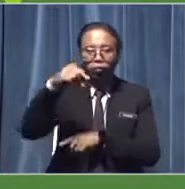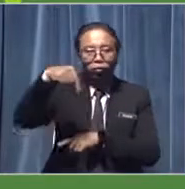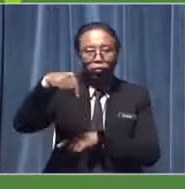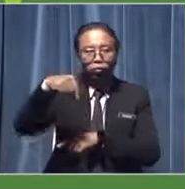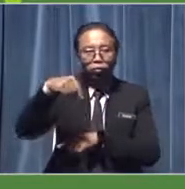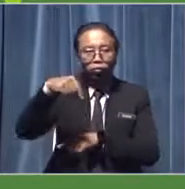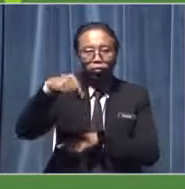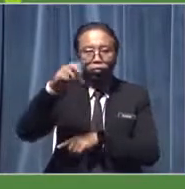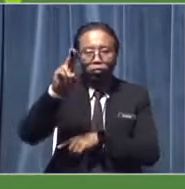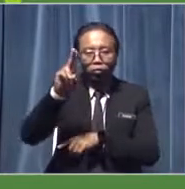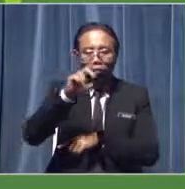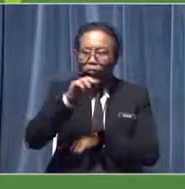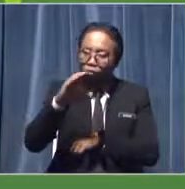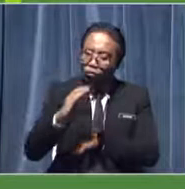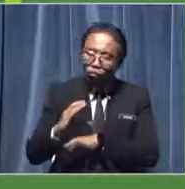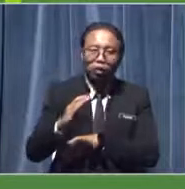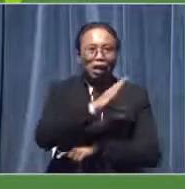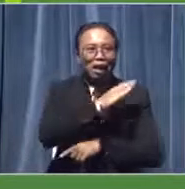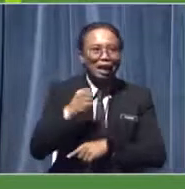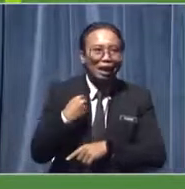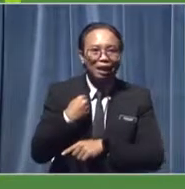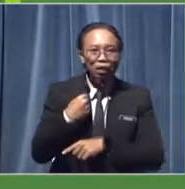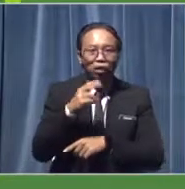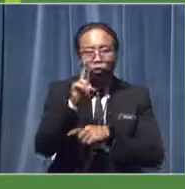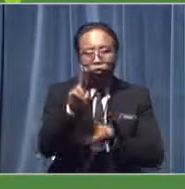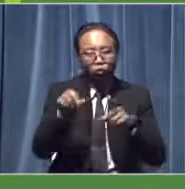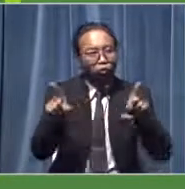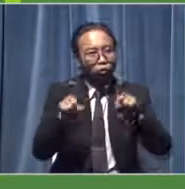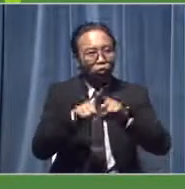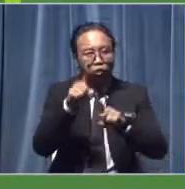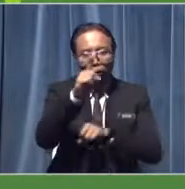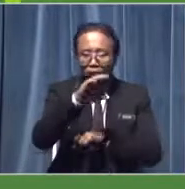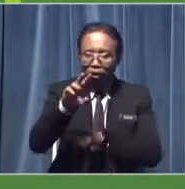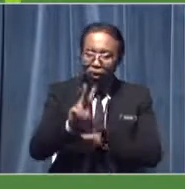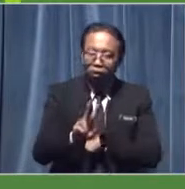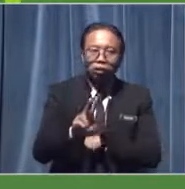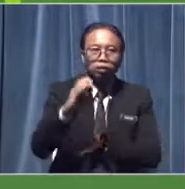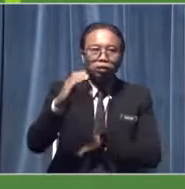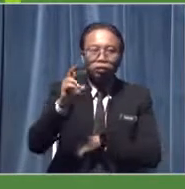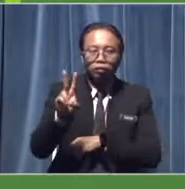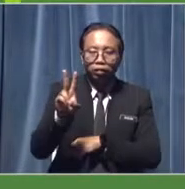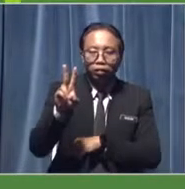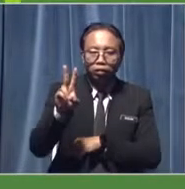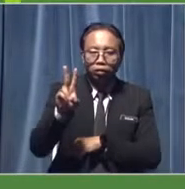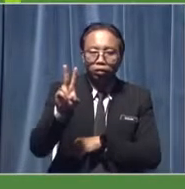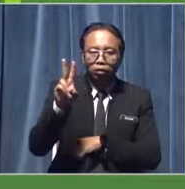C, and U equals half CV square.